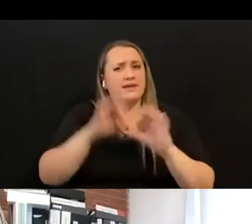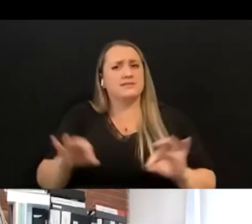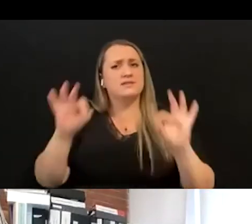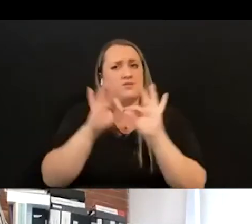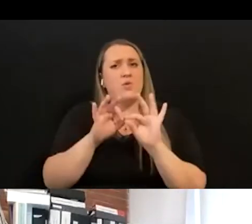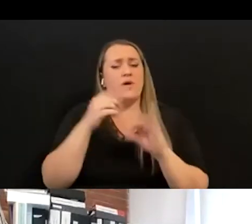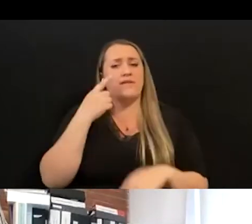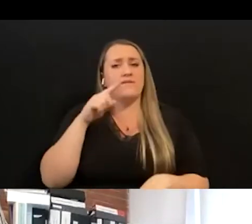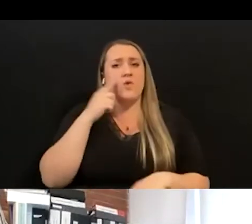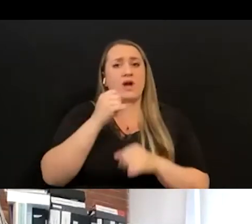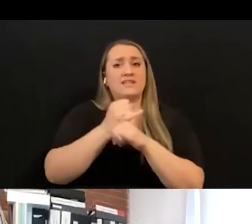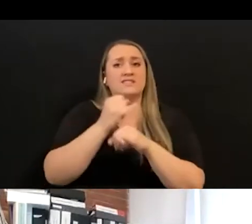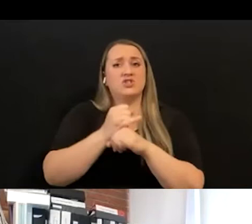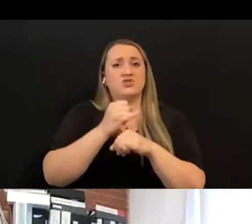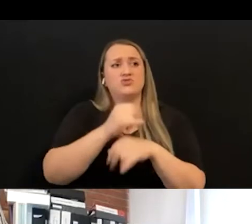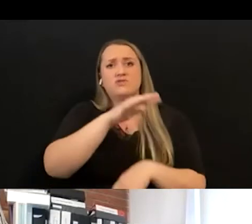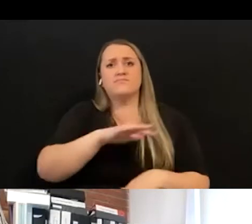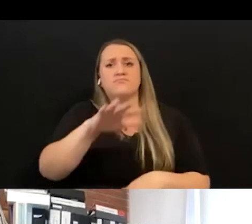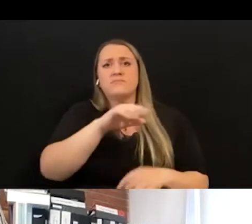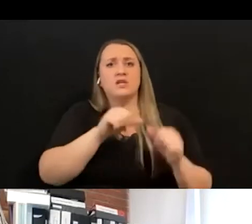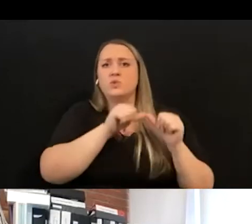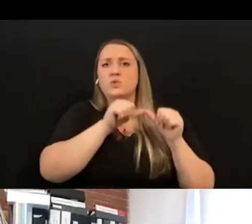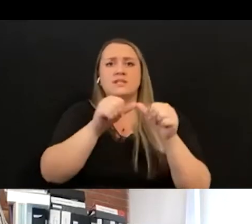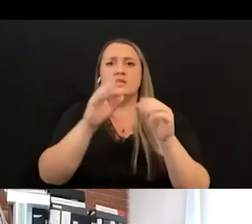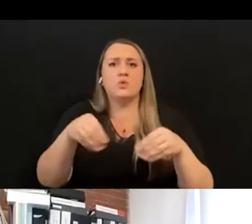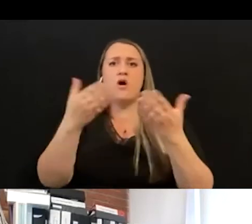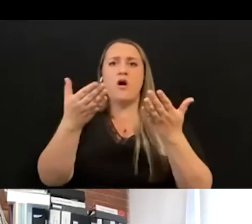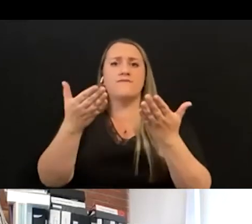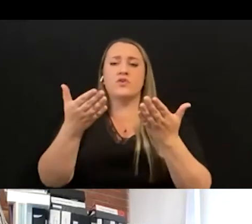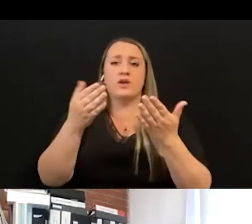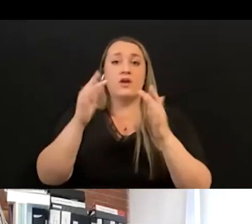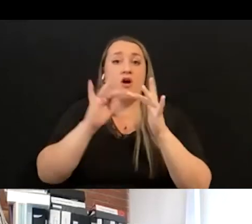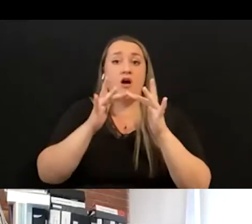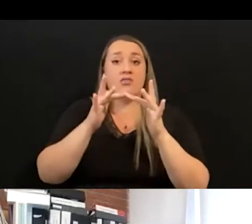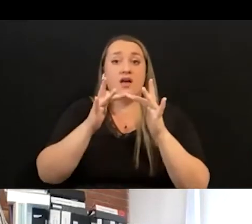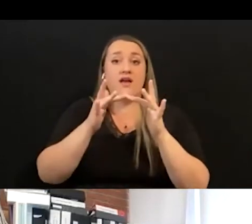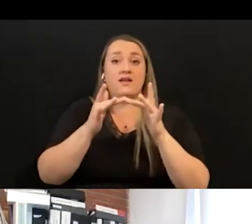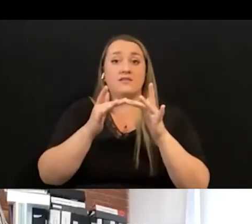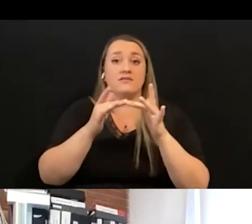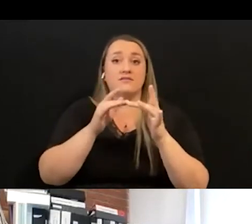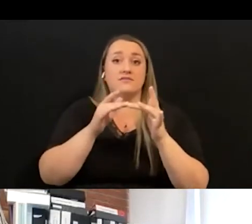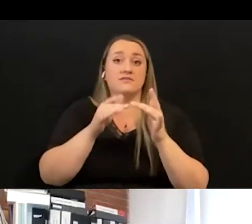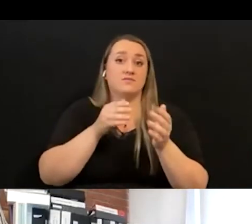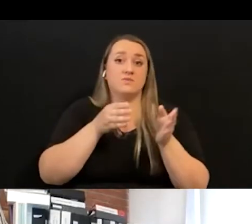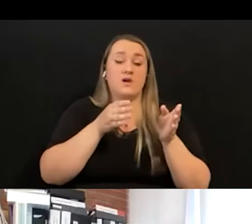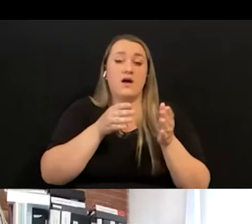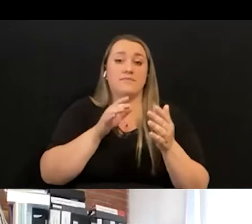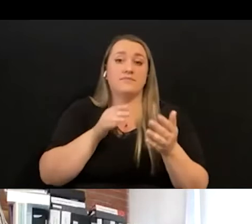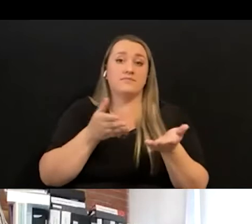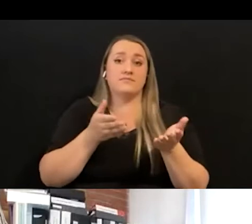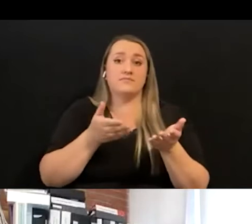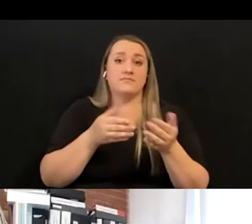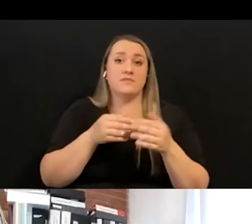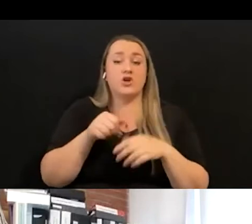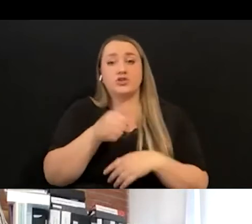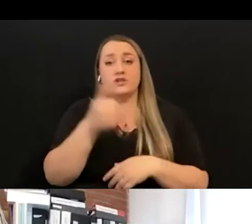for institutions to continue offering online components. And with the Art Center, we have